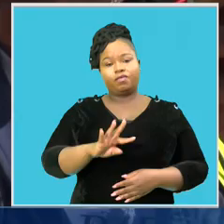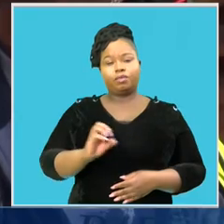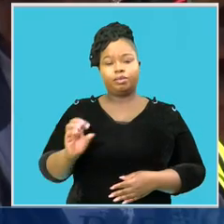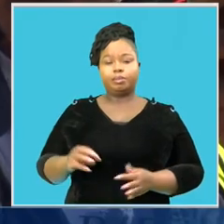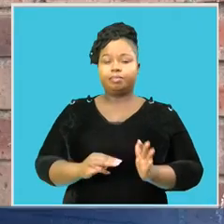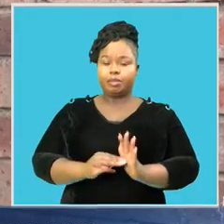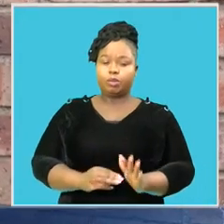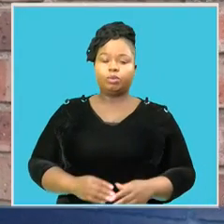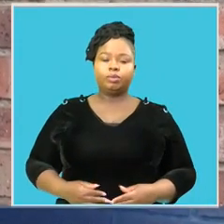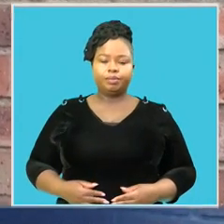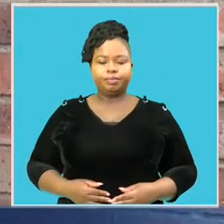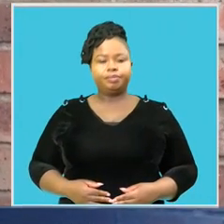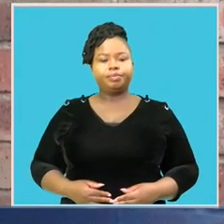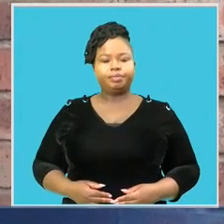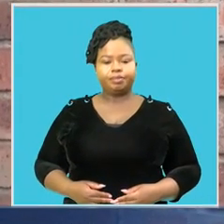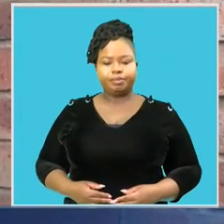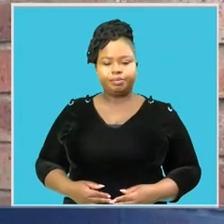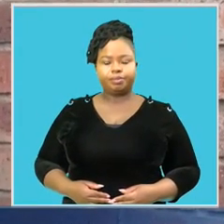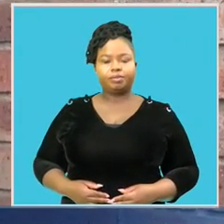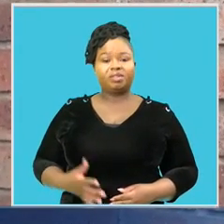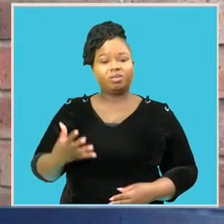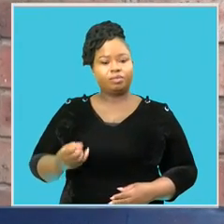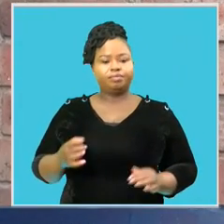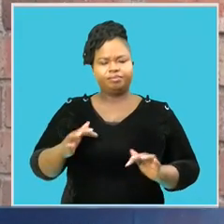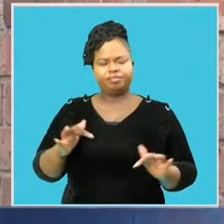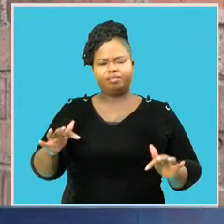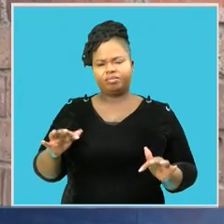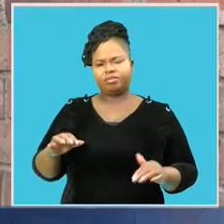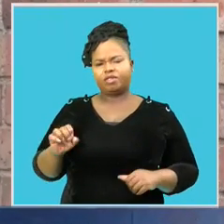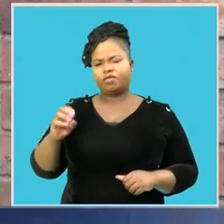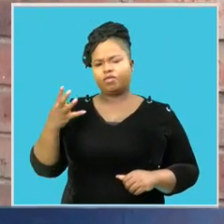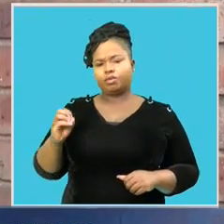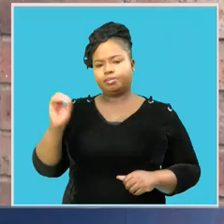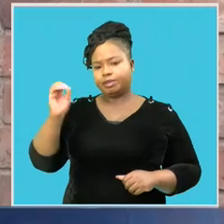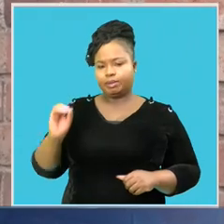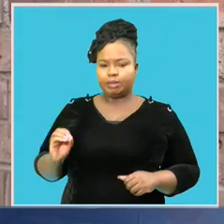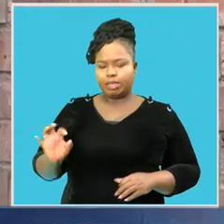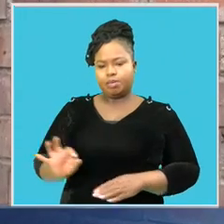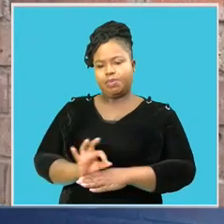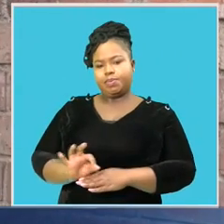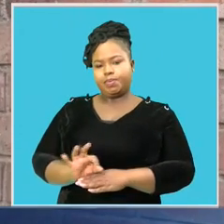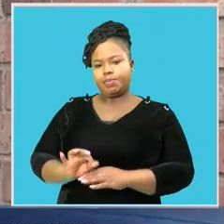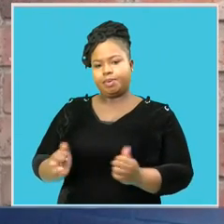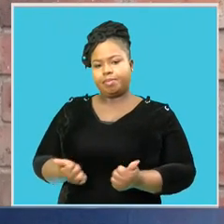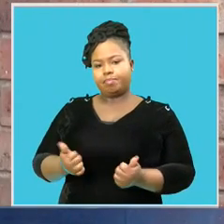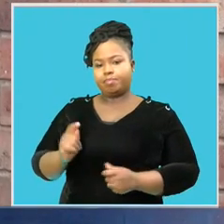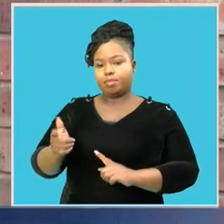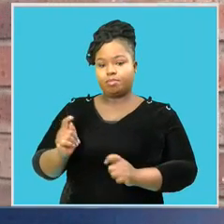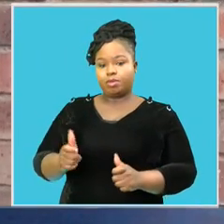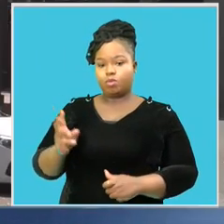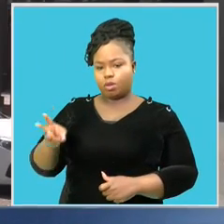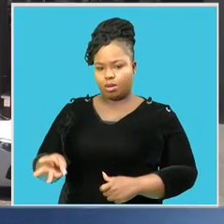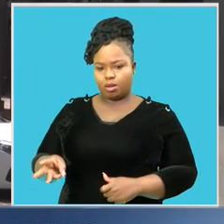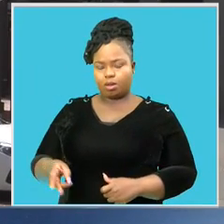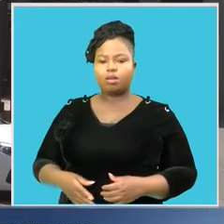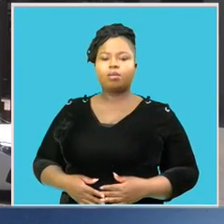which out of this 400 million, we have people of 40%. They have made arrangement with the city. That's what makes us